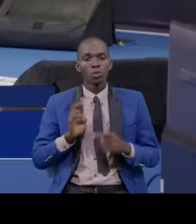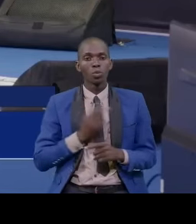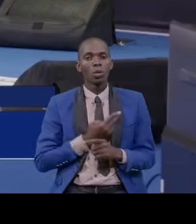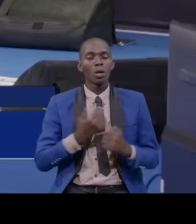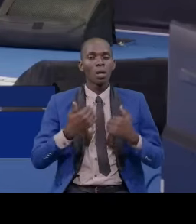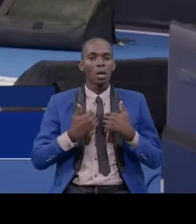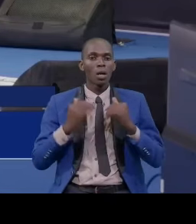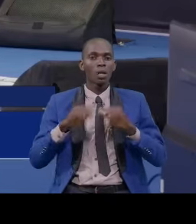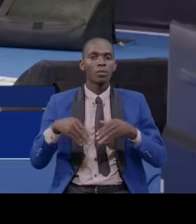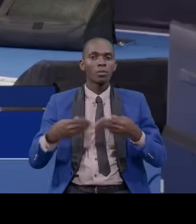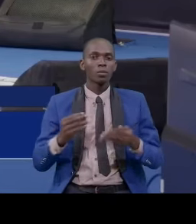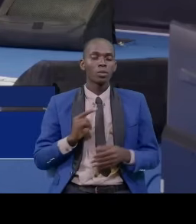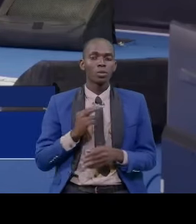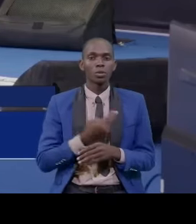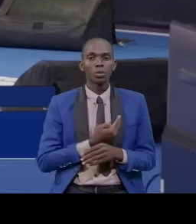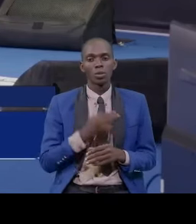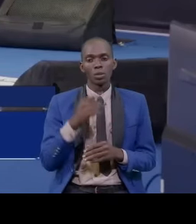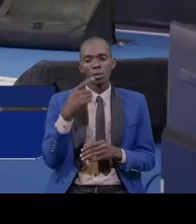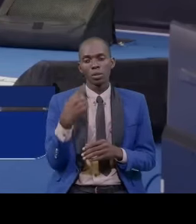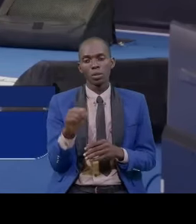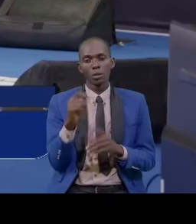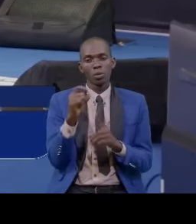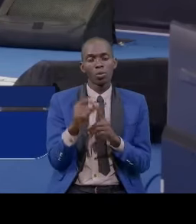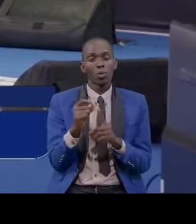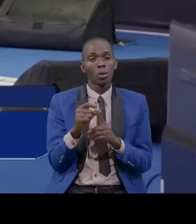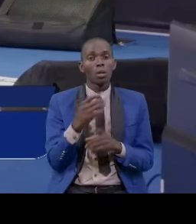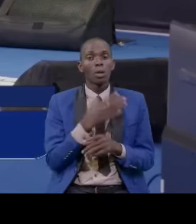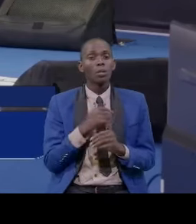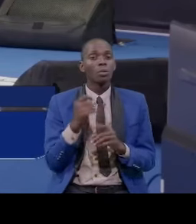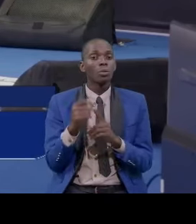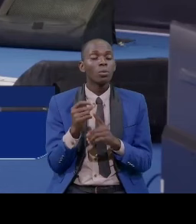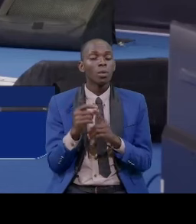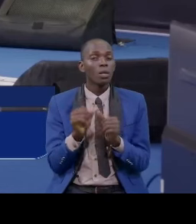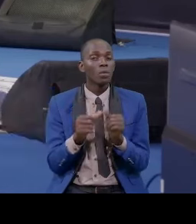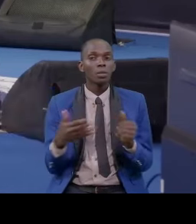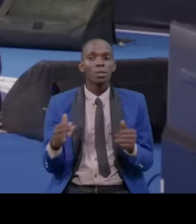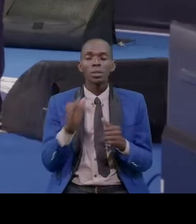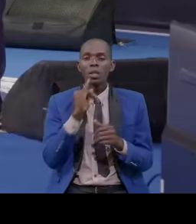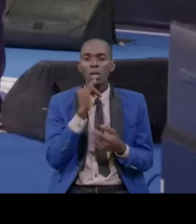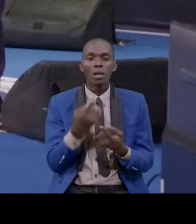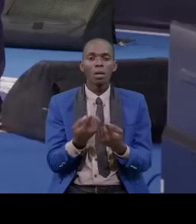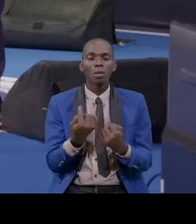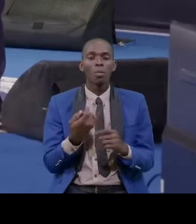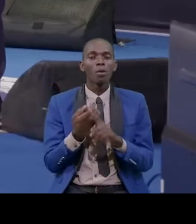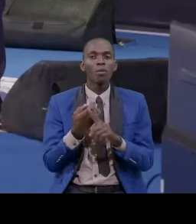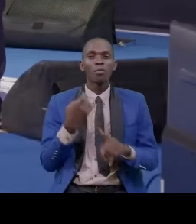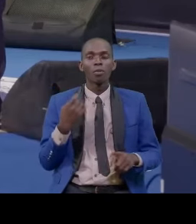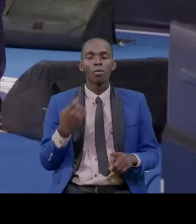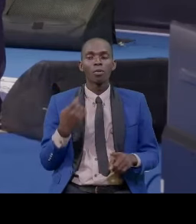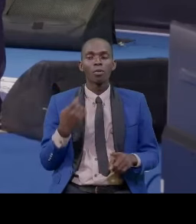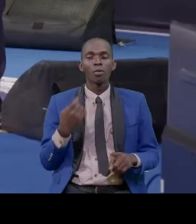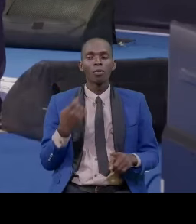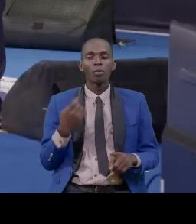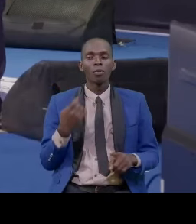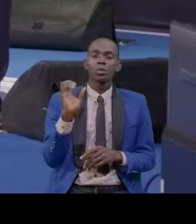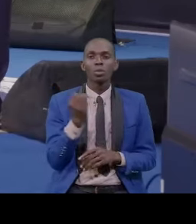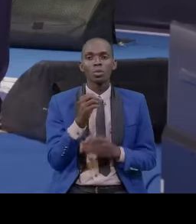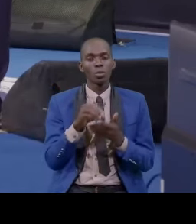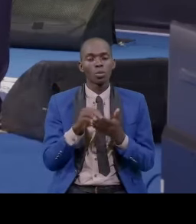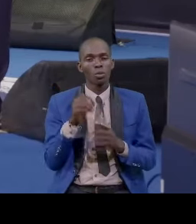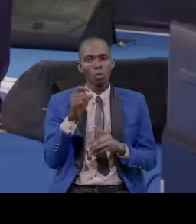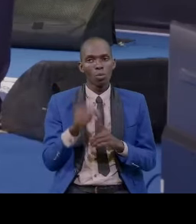word. Everything is coming from the background of God's word, God's